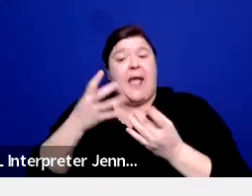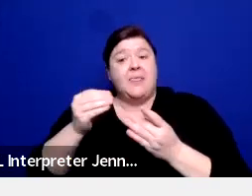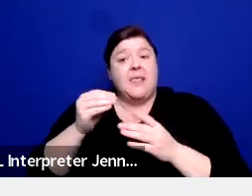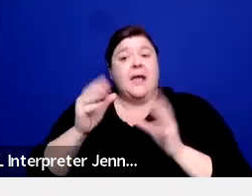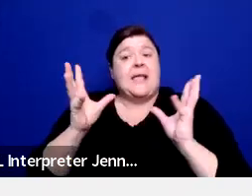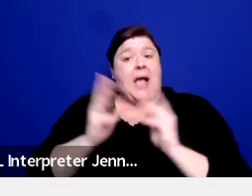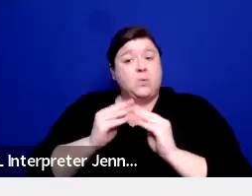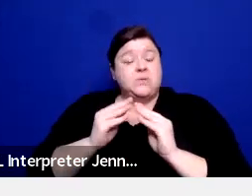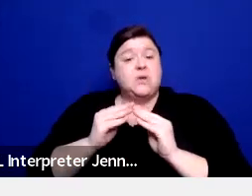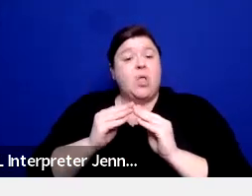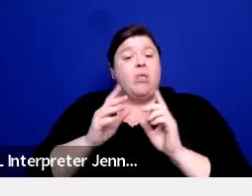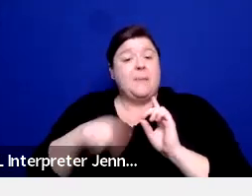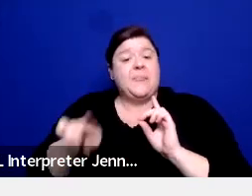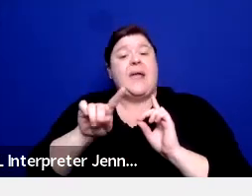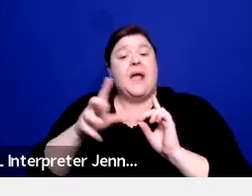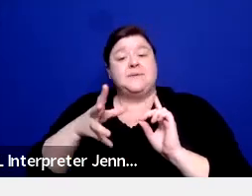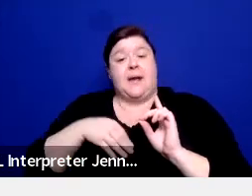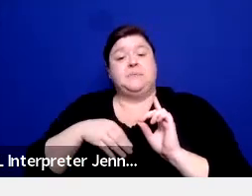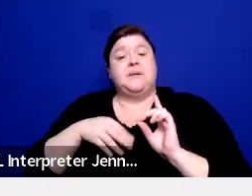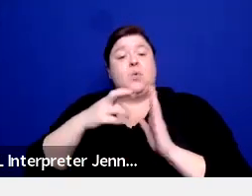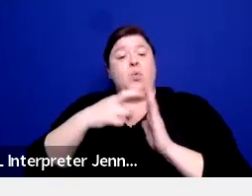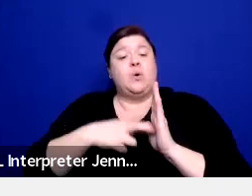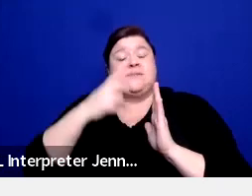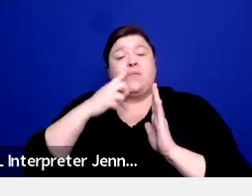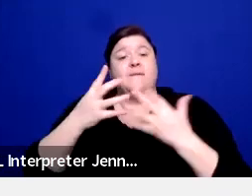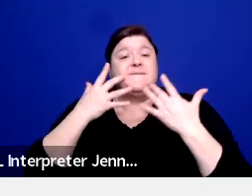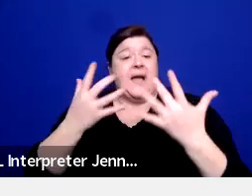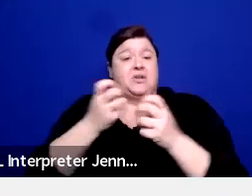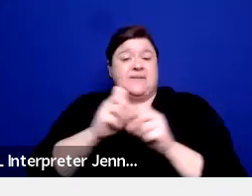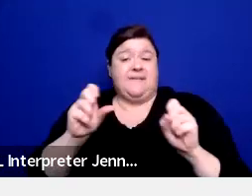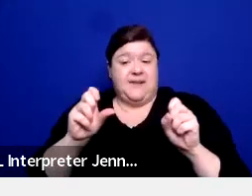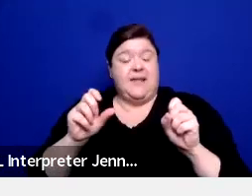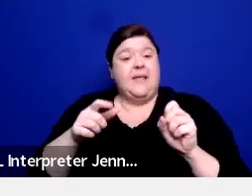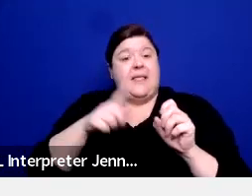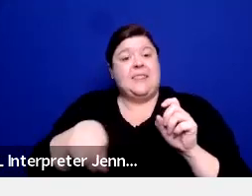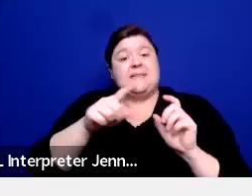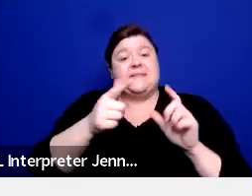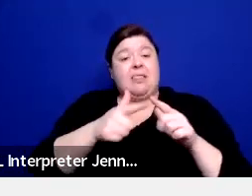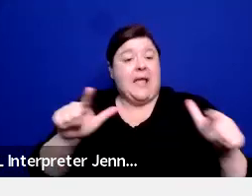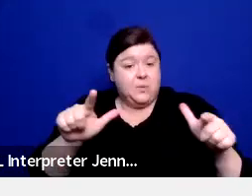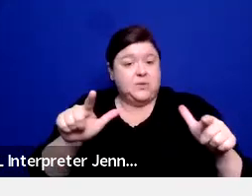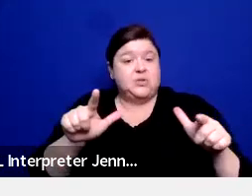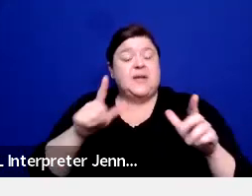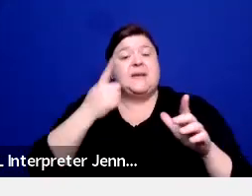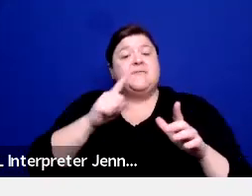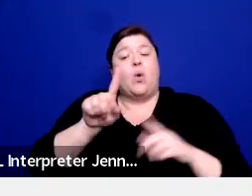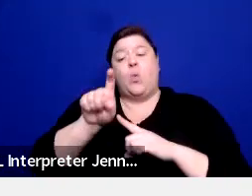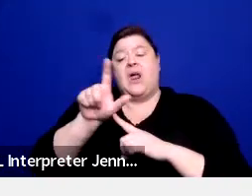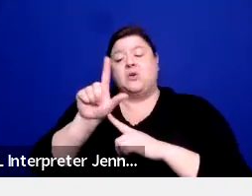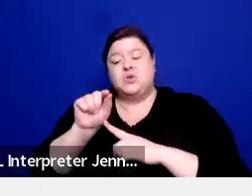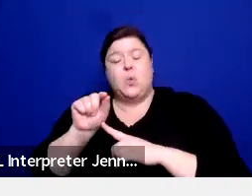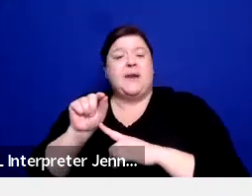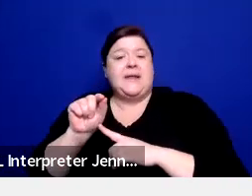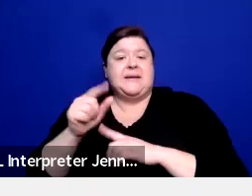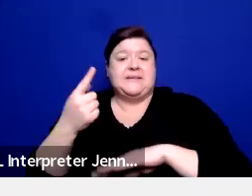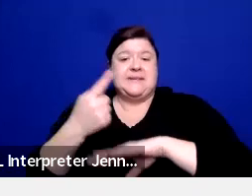rules alongside that around fire safety. This rule language is effective for 120 days, so until the